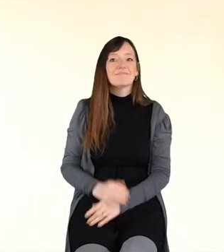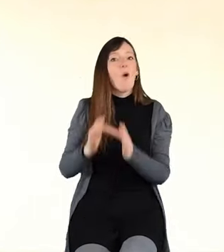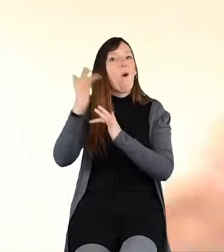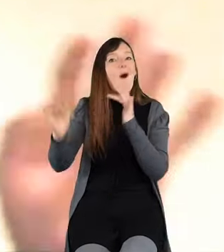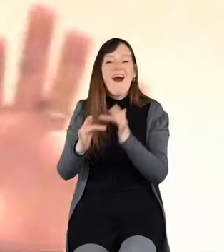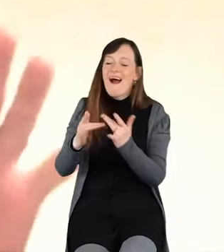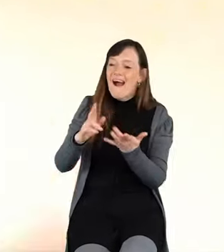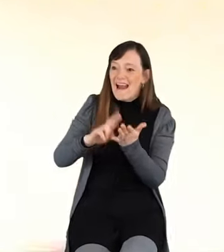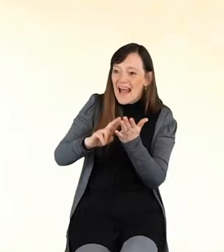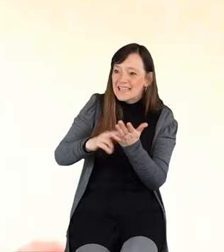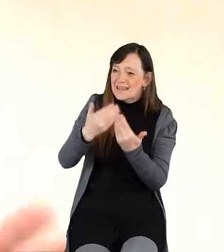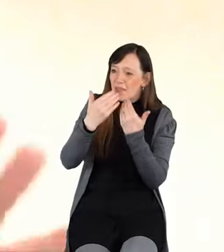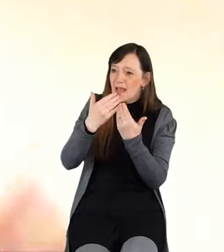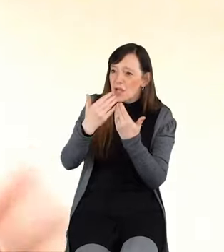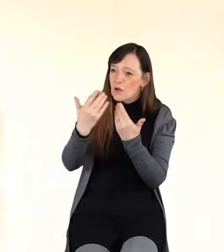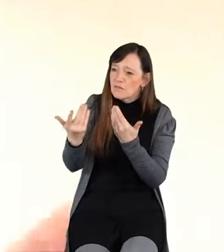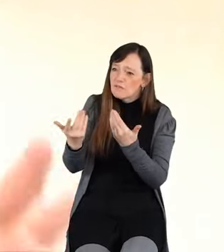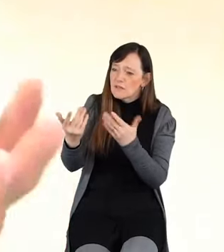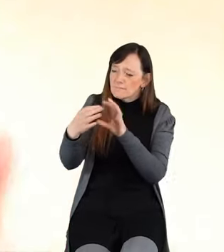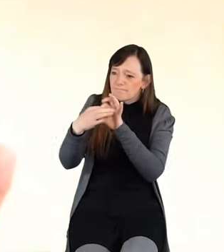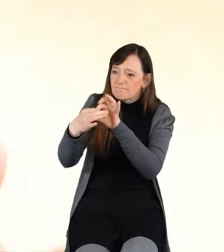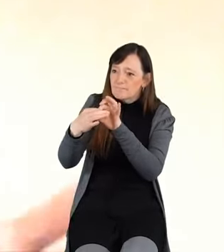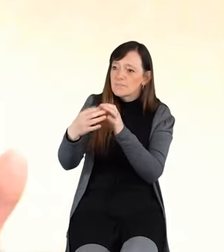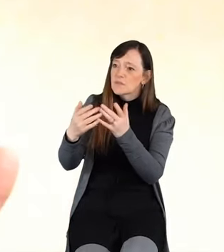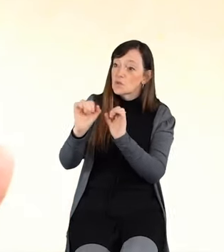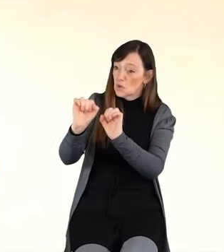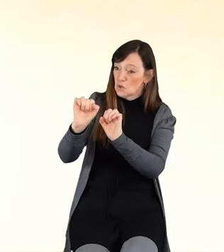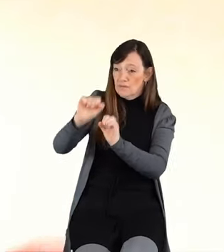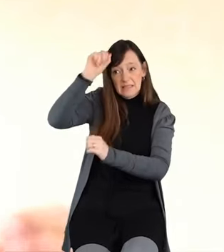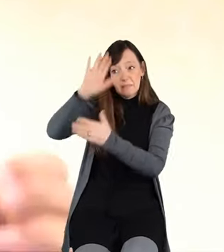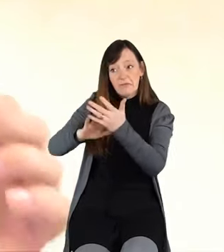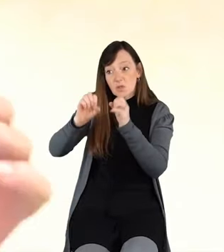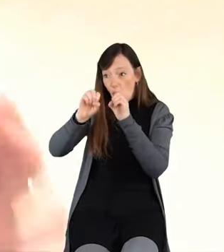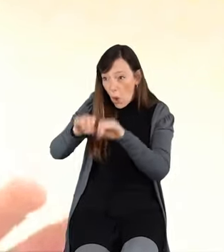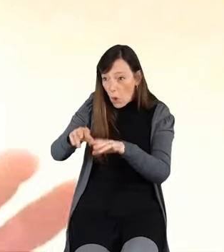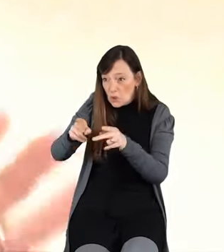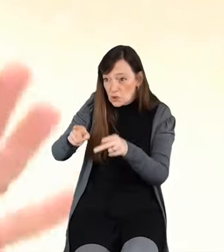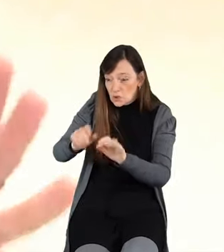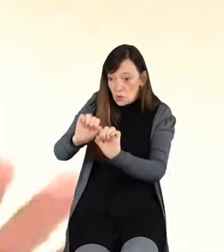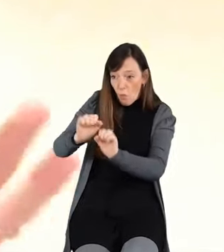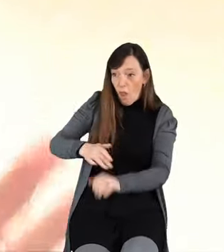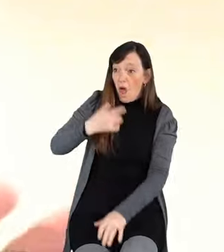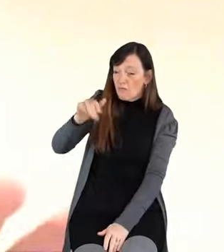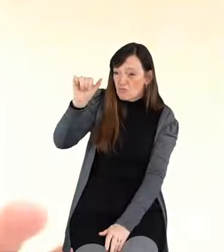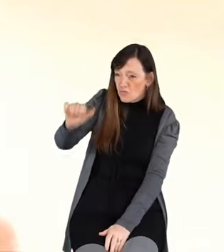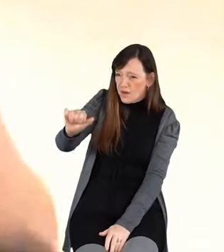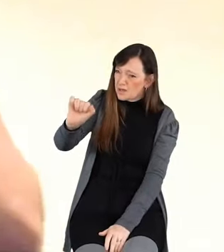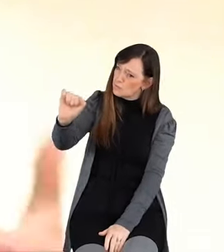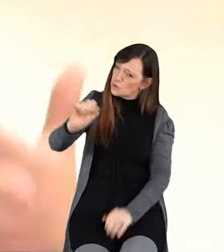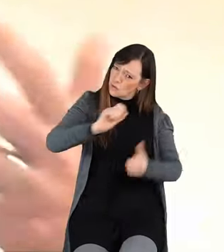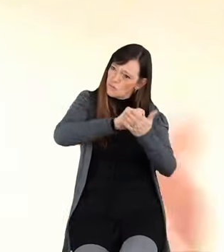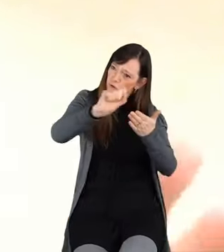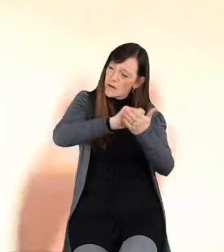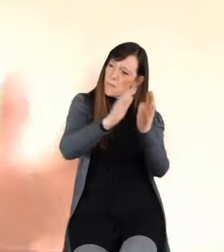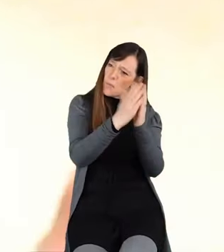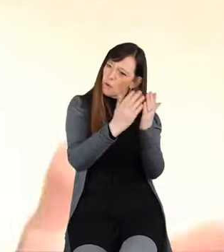us. You've known loss personally in your own life, but you've written a book on the theme of hope that takes